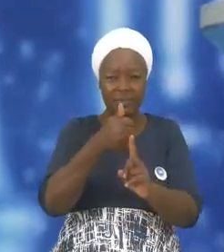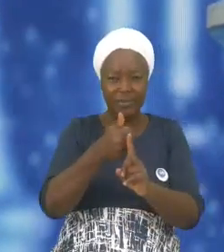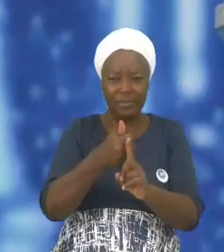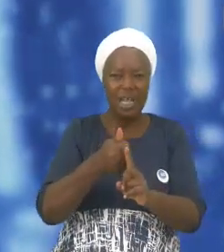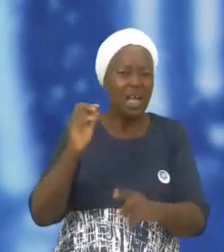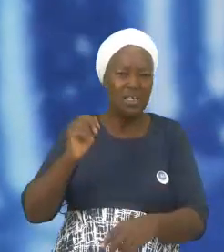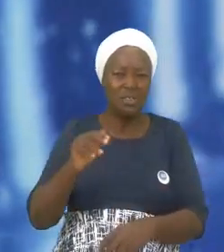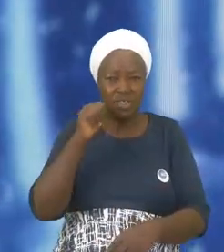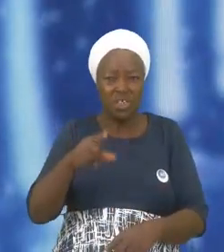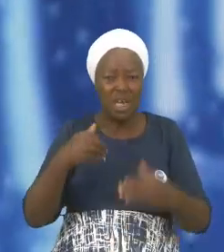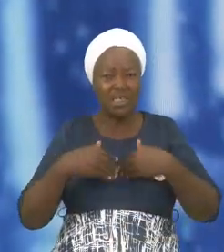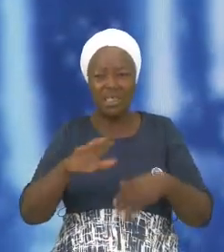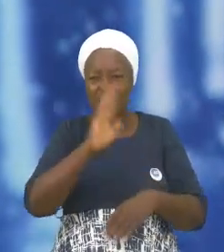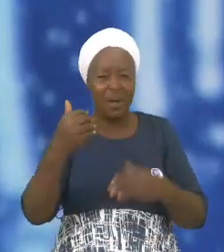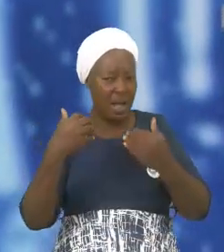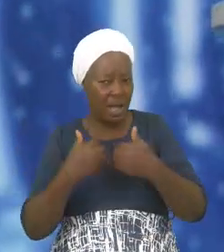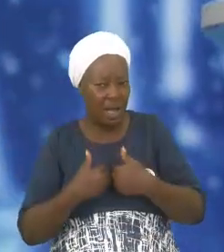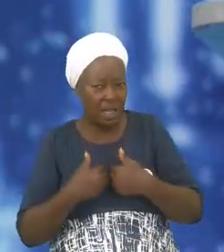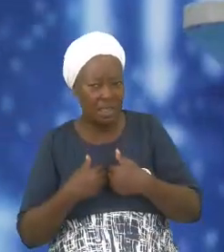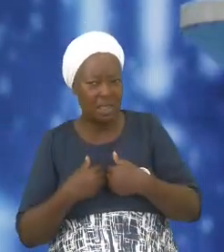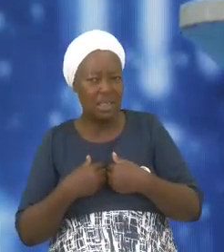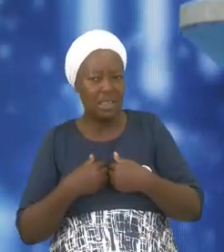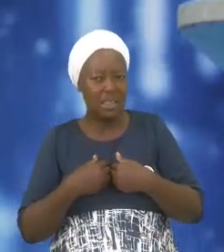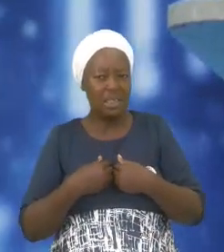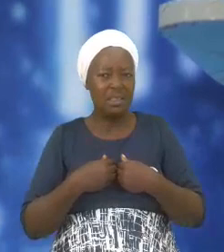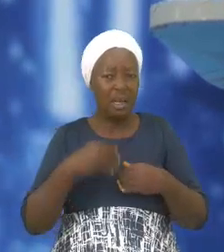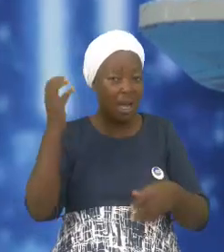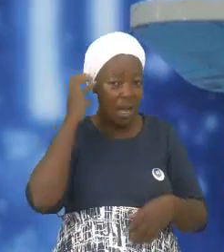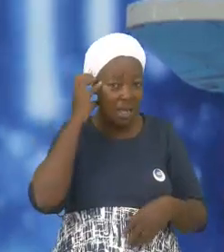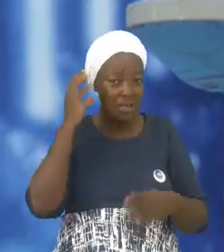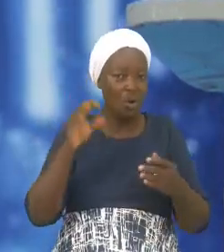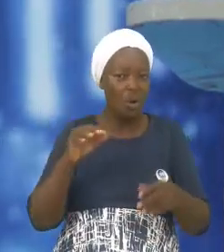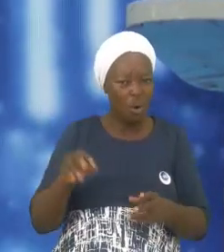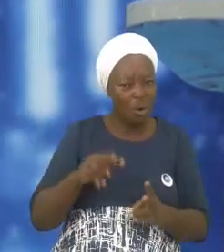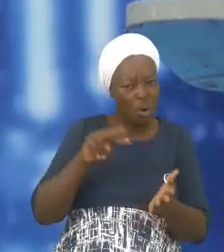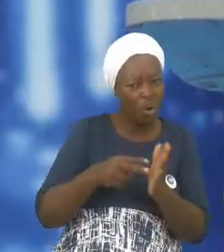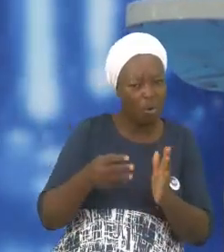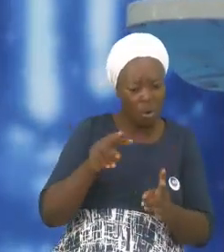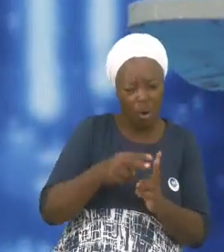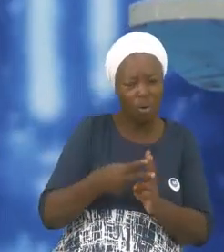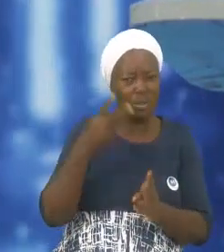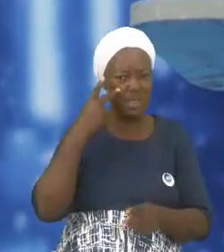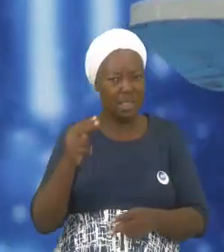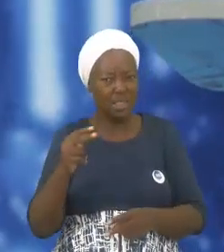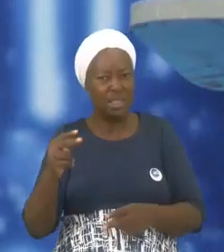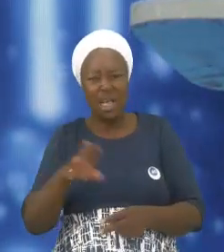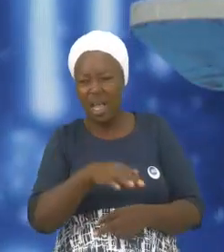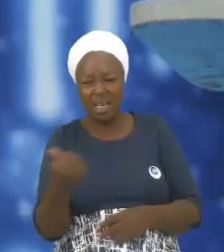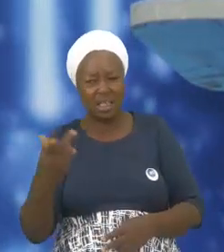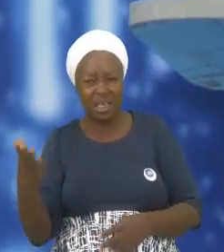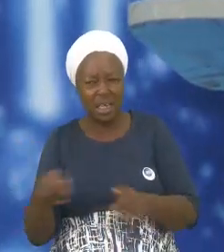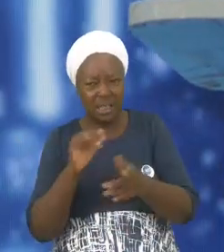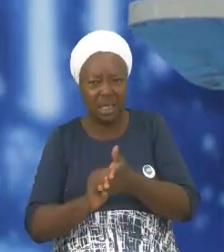or seen any other person giving testimony before, but she got it by herself. You'll get